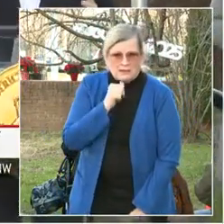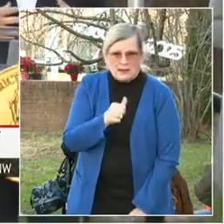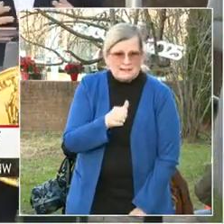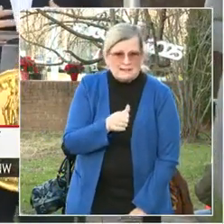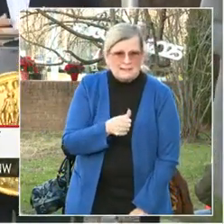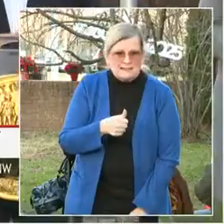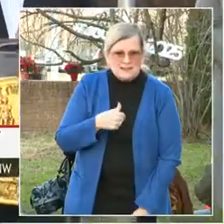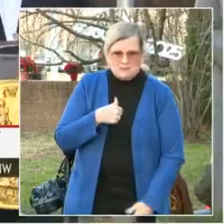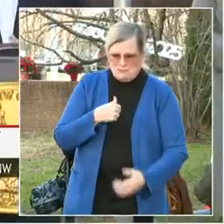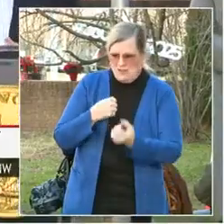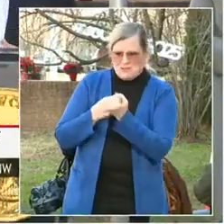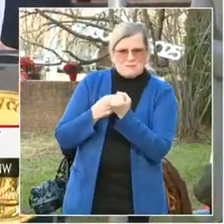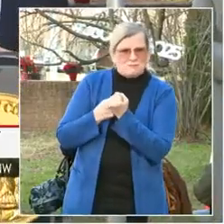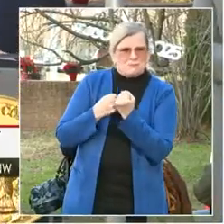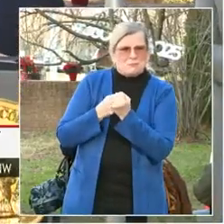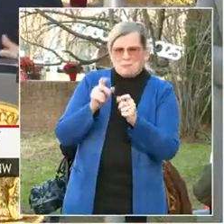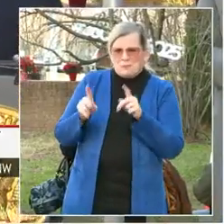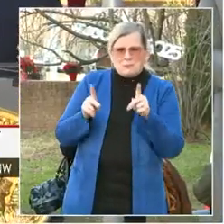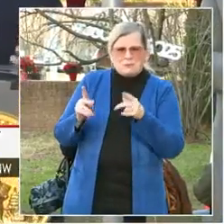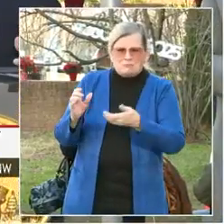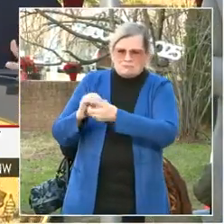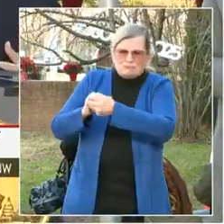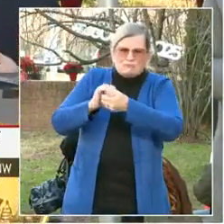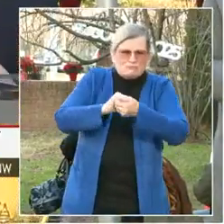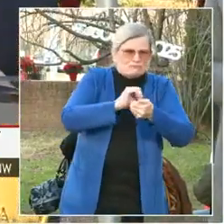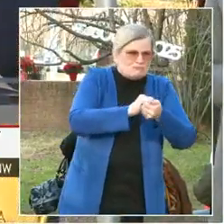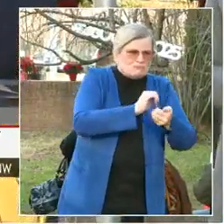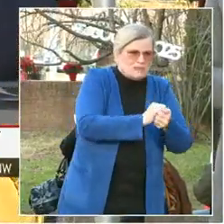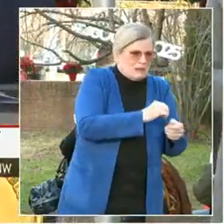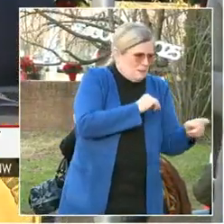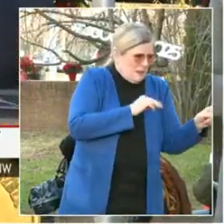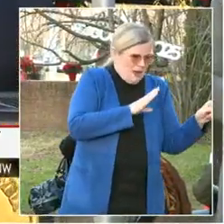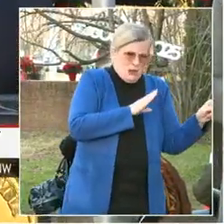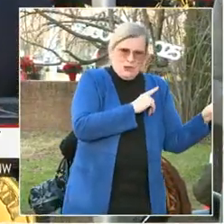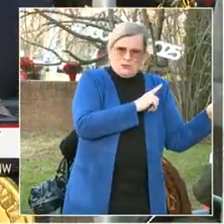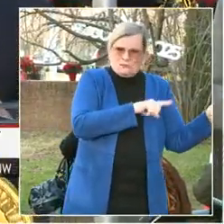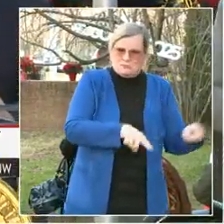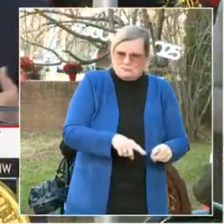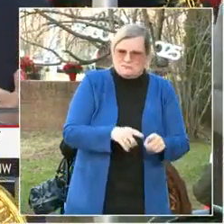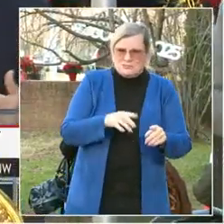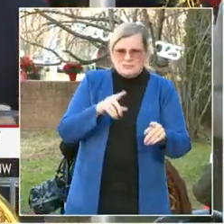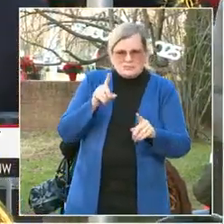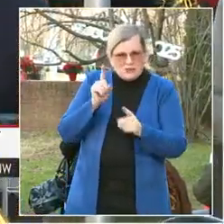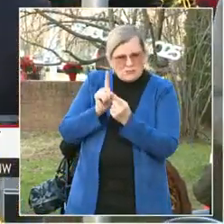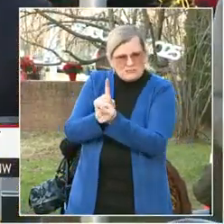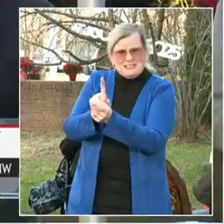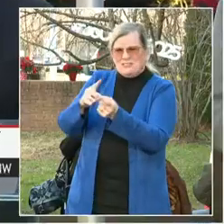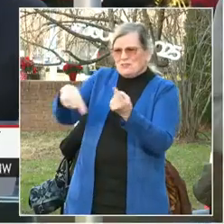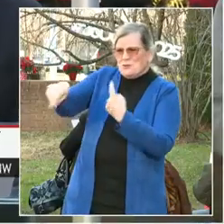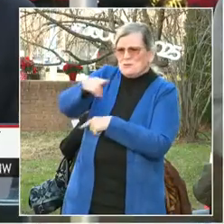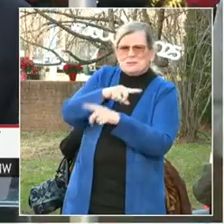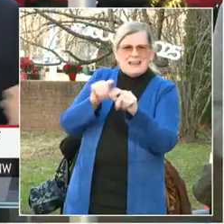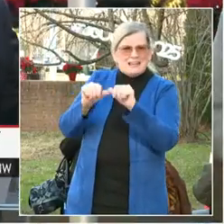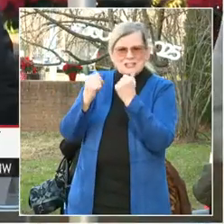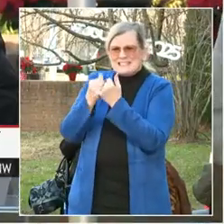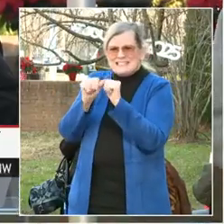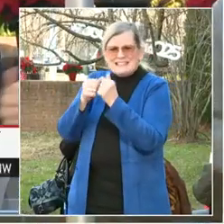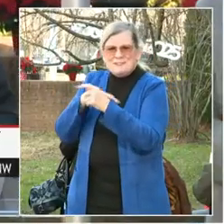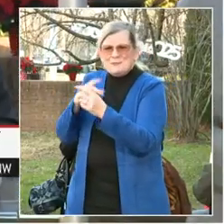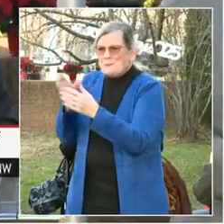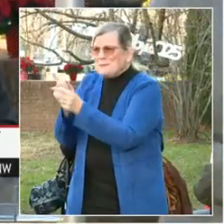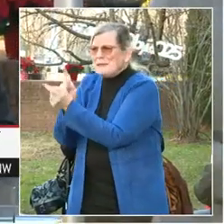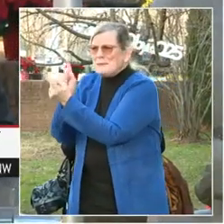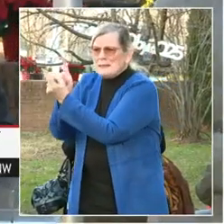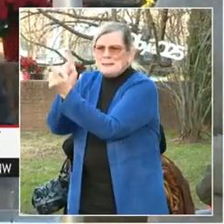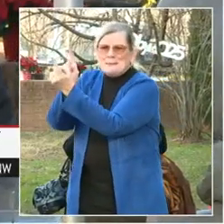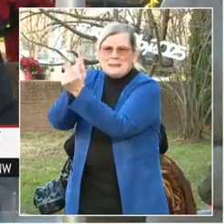mayor said, get the housing agencies together. So we have the housing agency partners, which meet the first Friday of every month. Chris